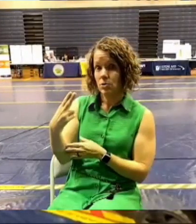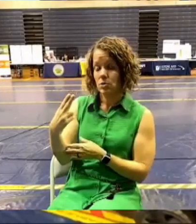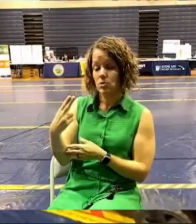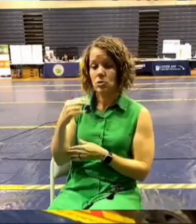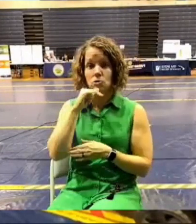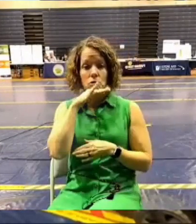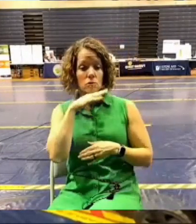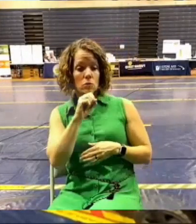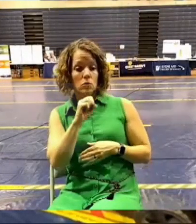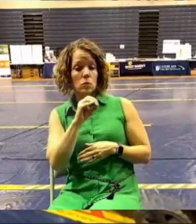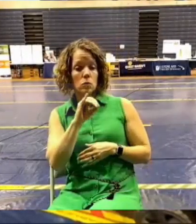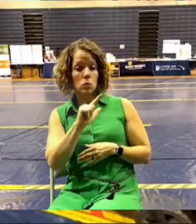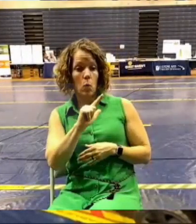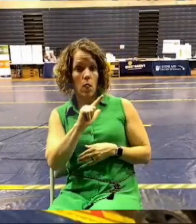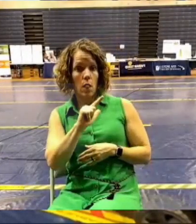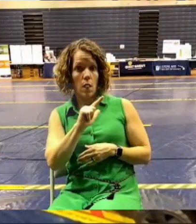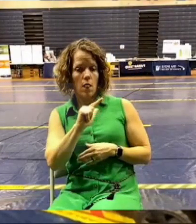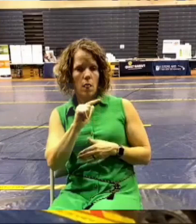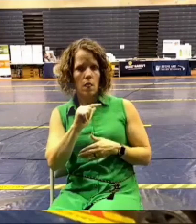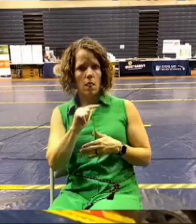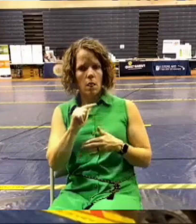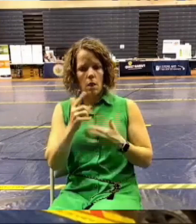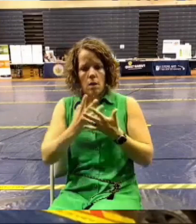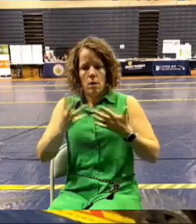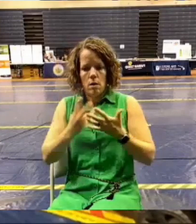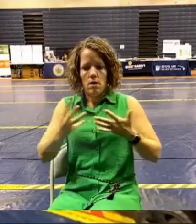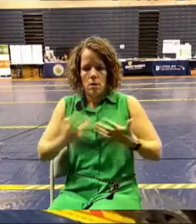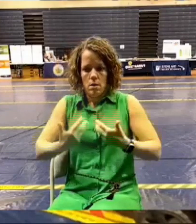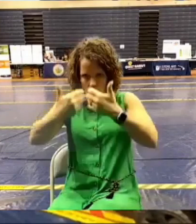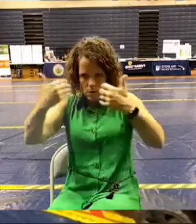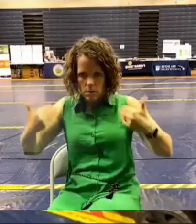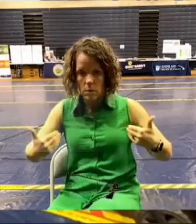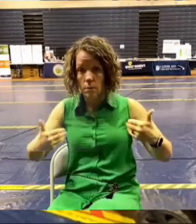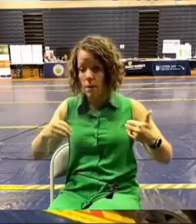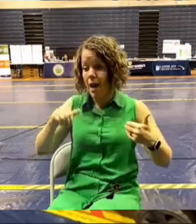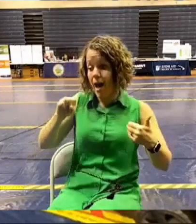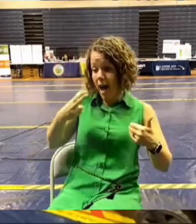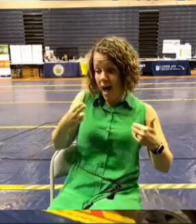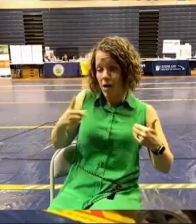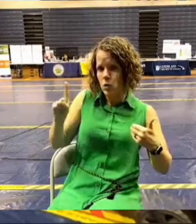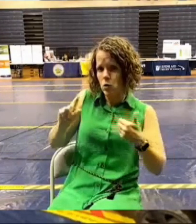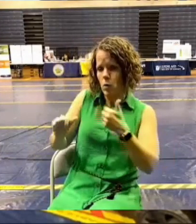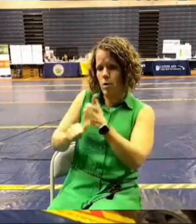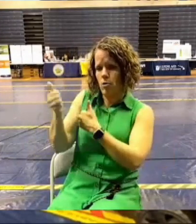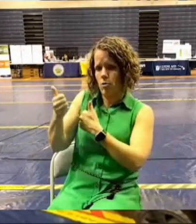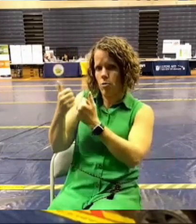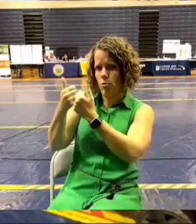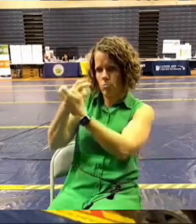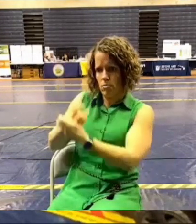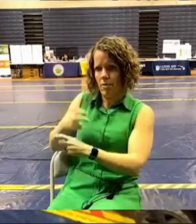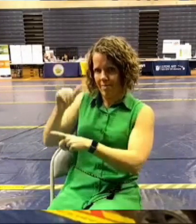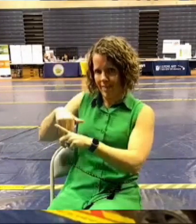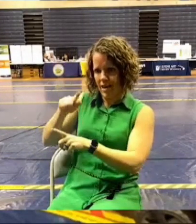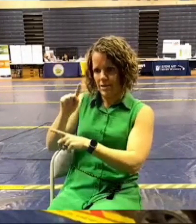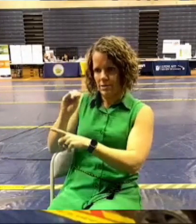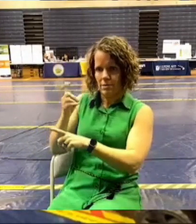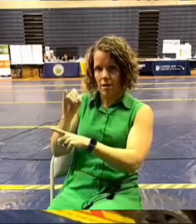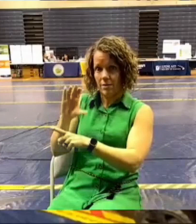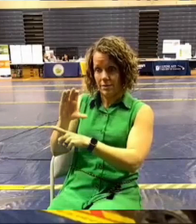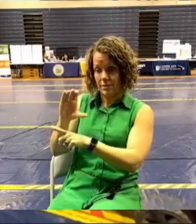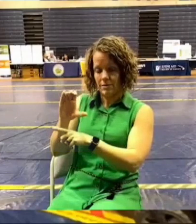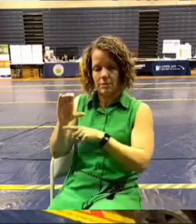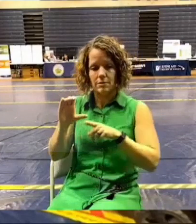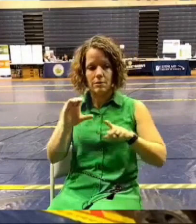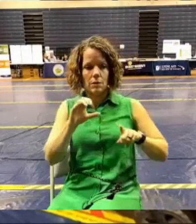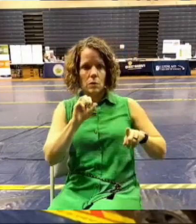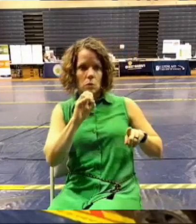the toxins are in the ash layer and less toxins are in the soil. And we go to move it and deal with it later. If